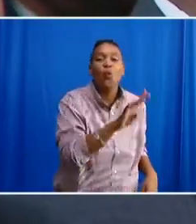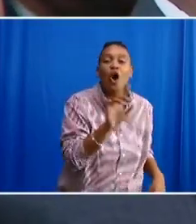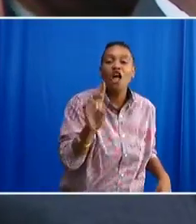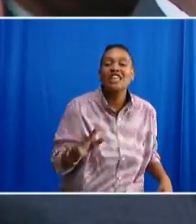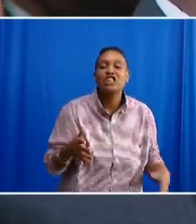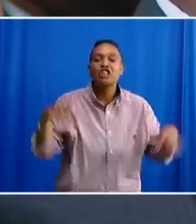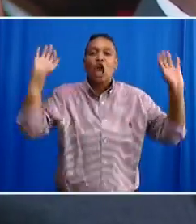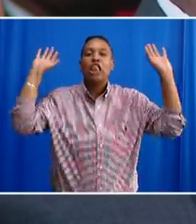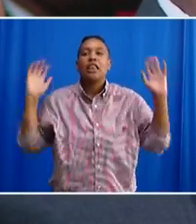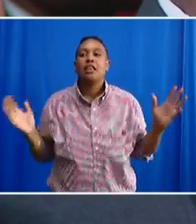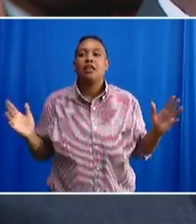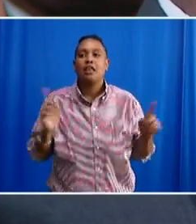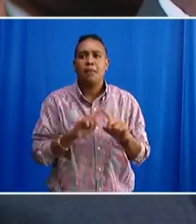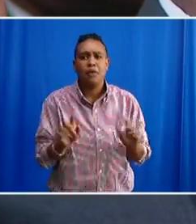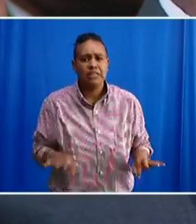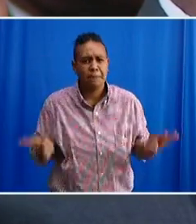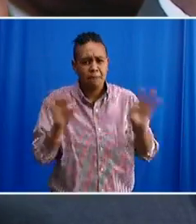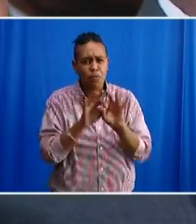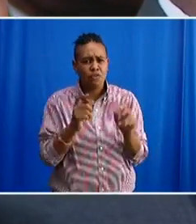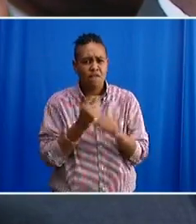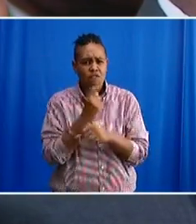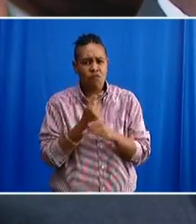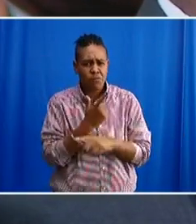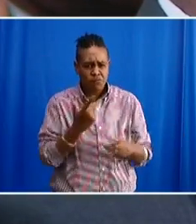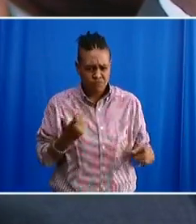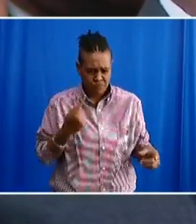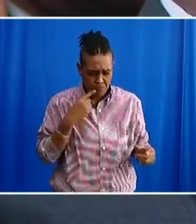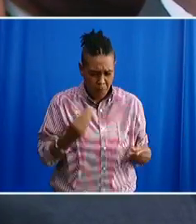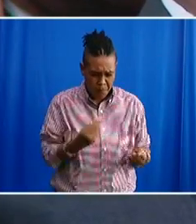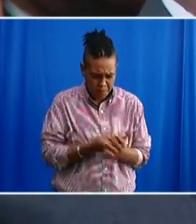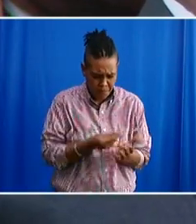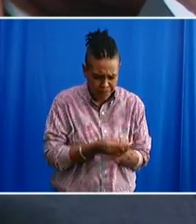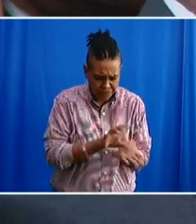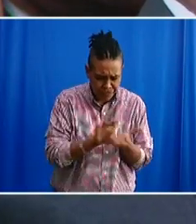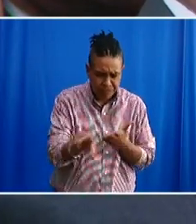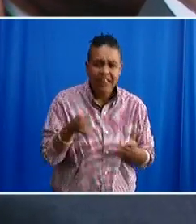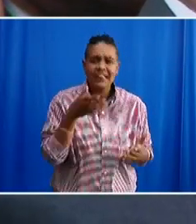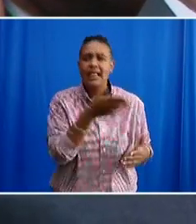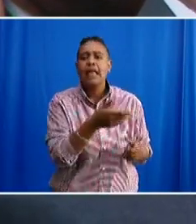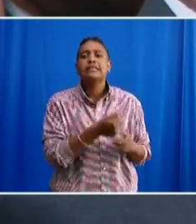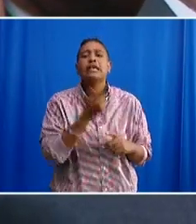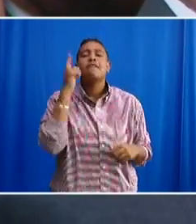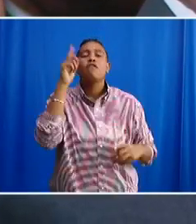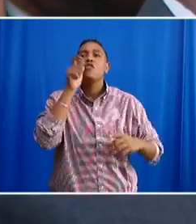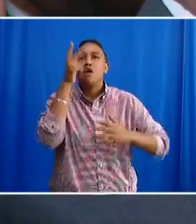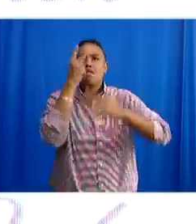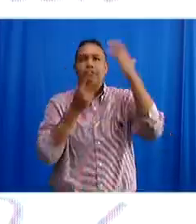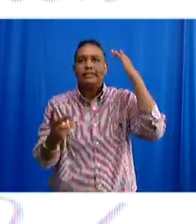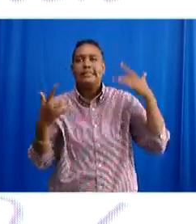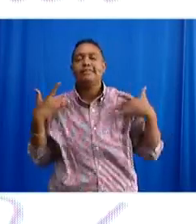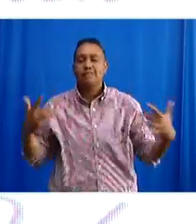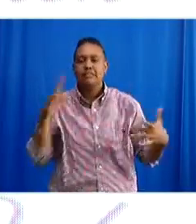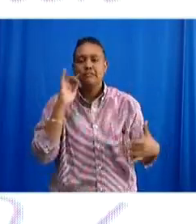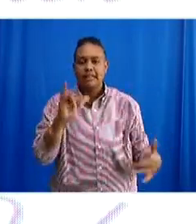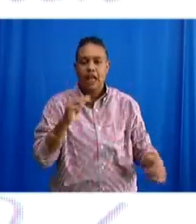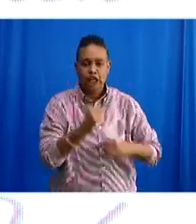But it's important every year to make a provision for unforeseen events for that year.